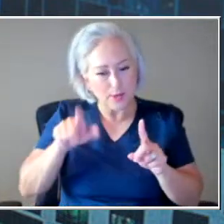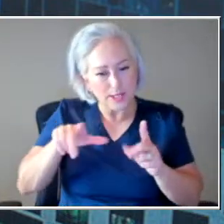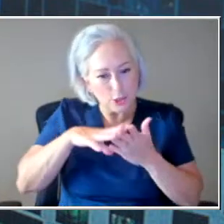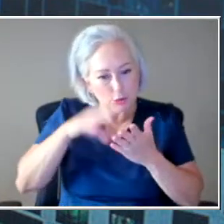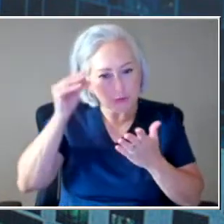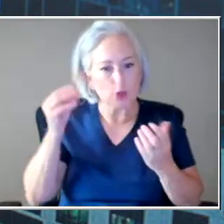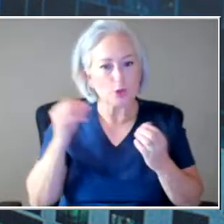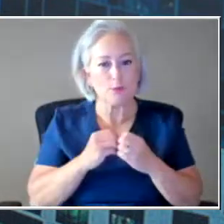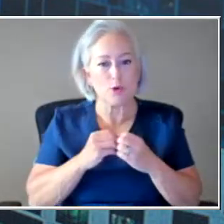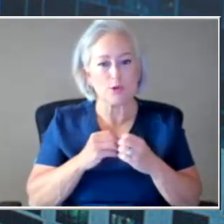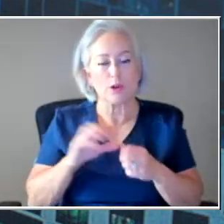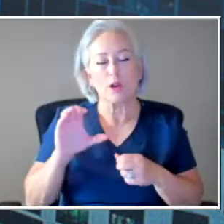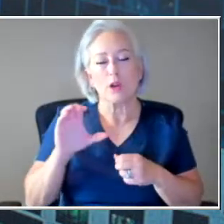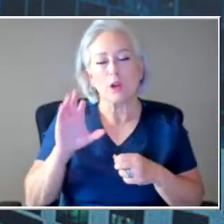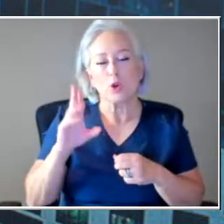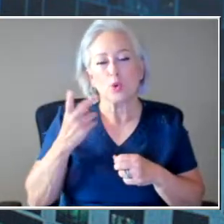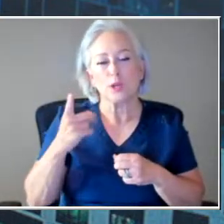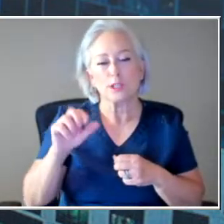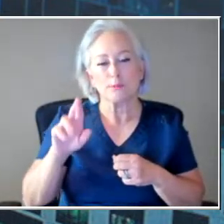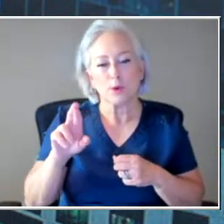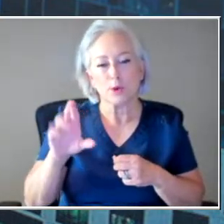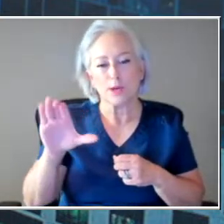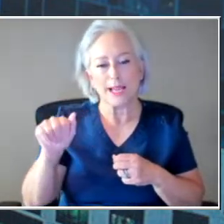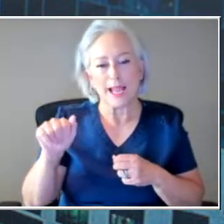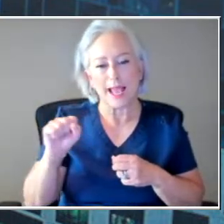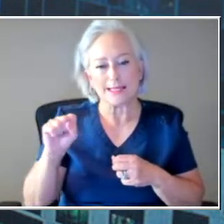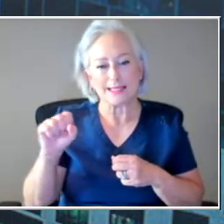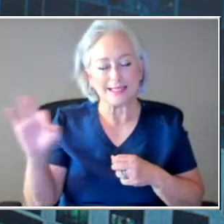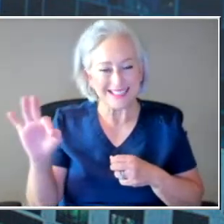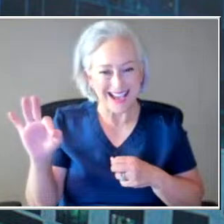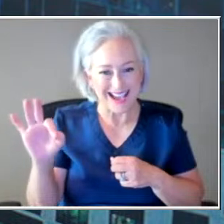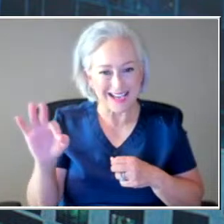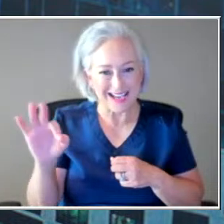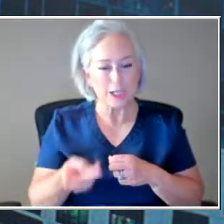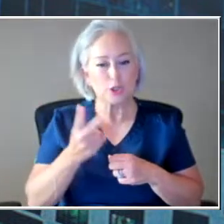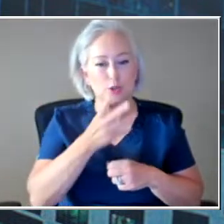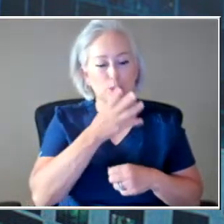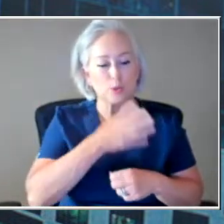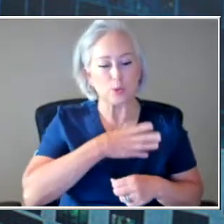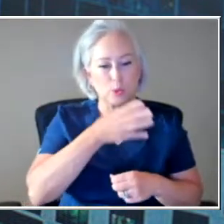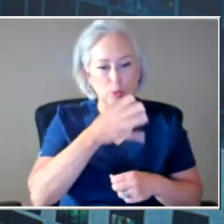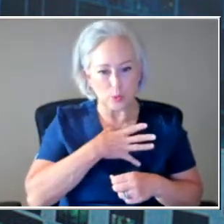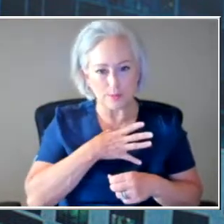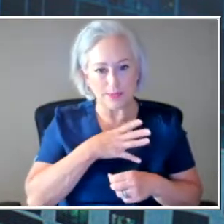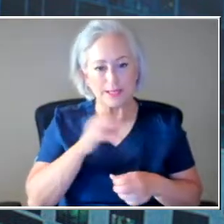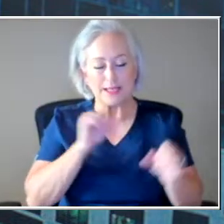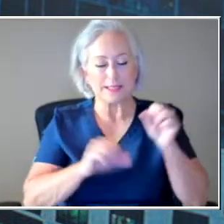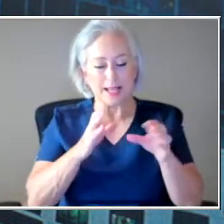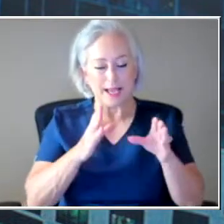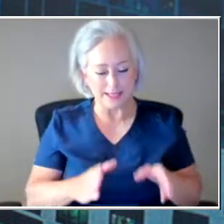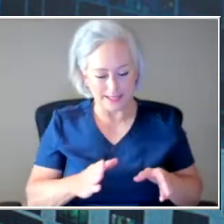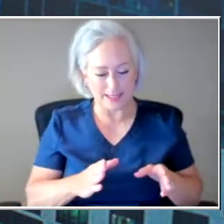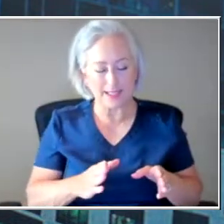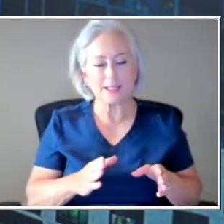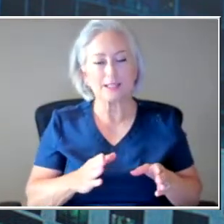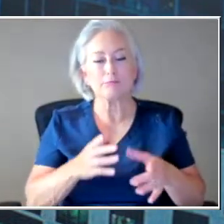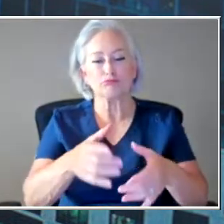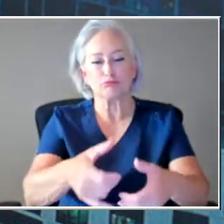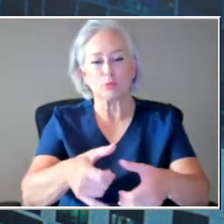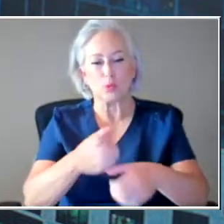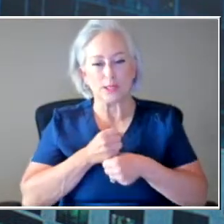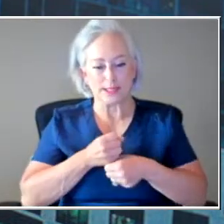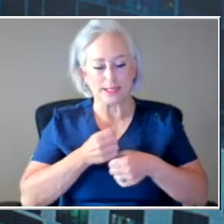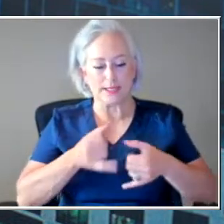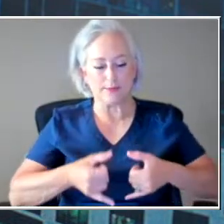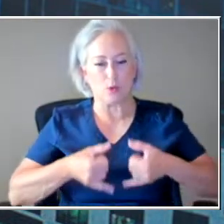CRISPR-Cas9, 2 female scientists, an American and a French, won the Nobel Prize for their discovery of a gene editing